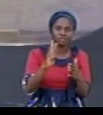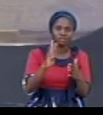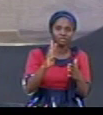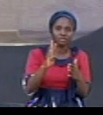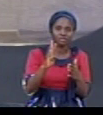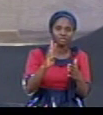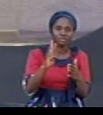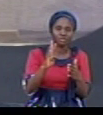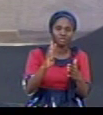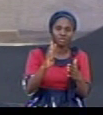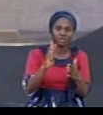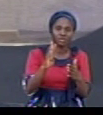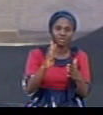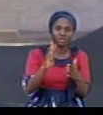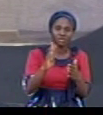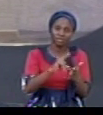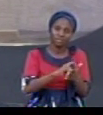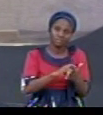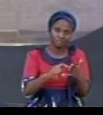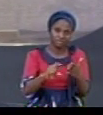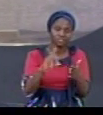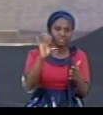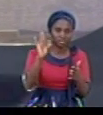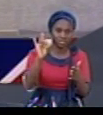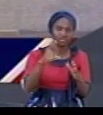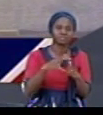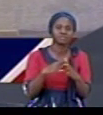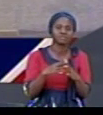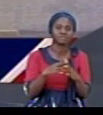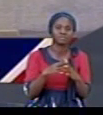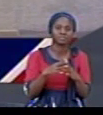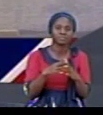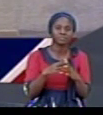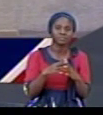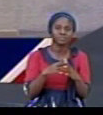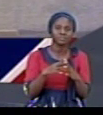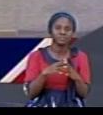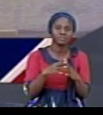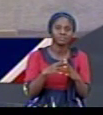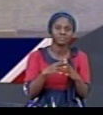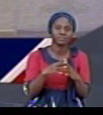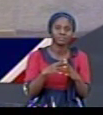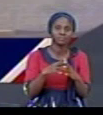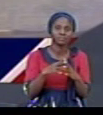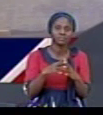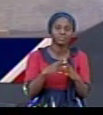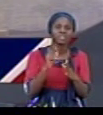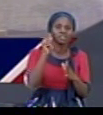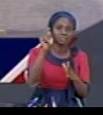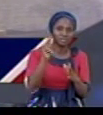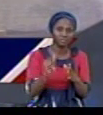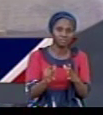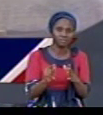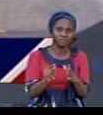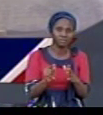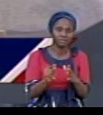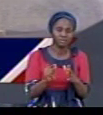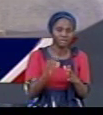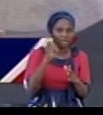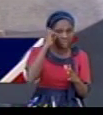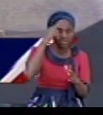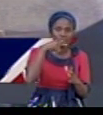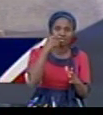I'm reading here from verse 8. Chapter 4, verse 8. Wherefore, he